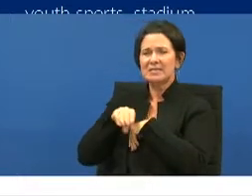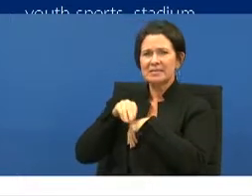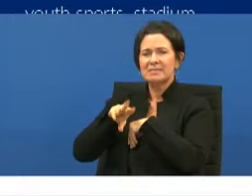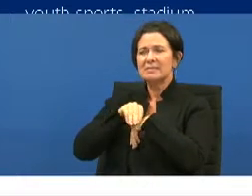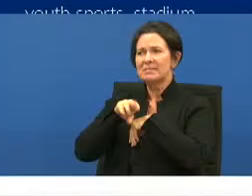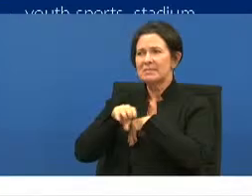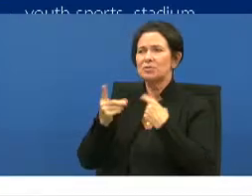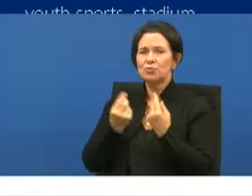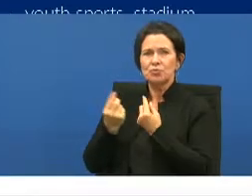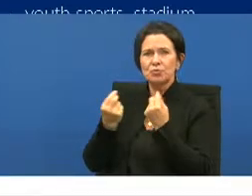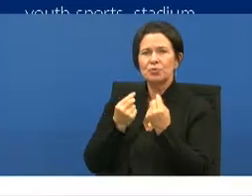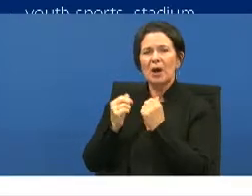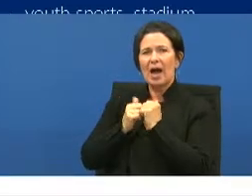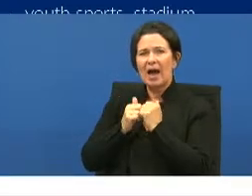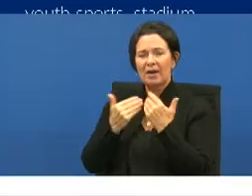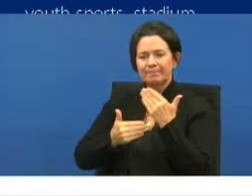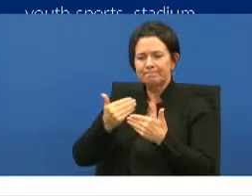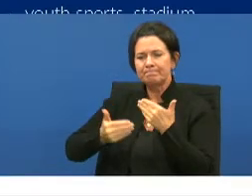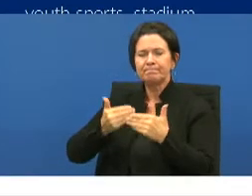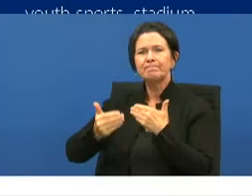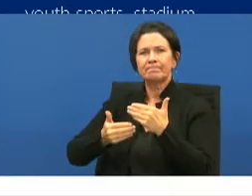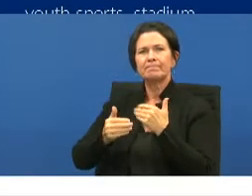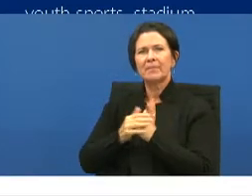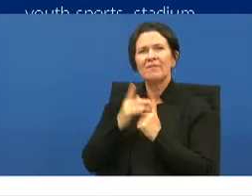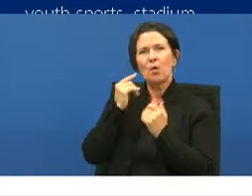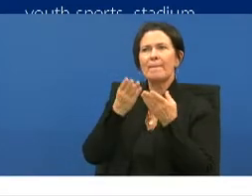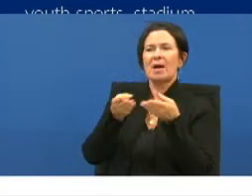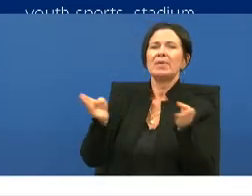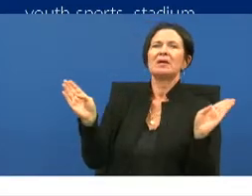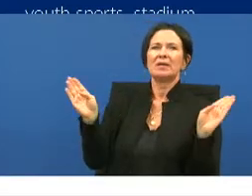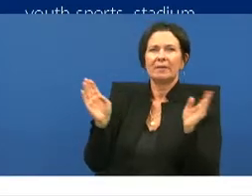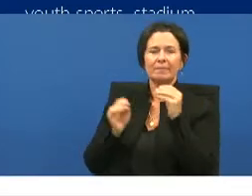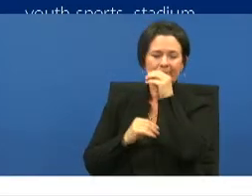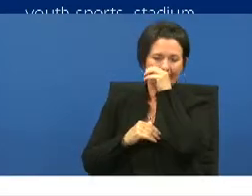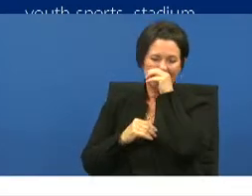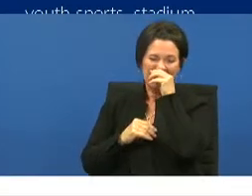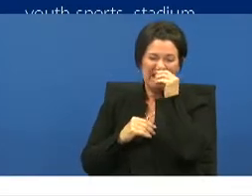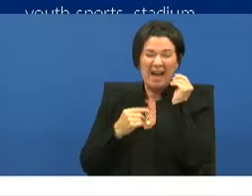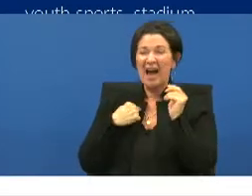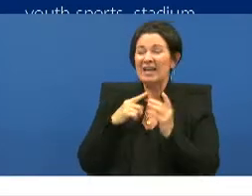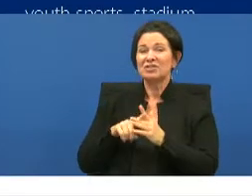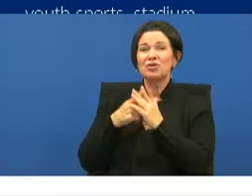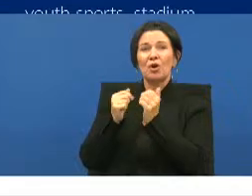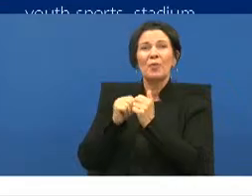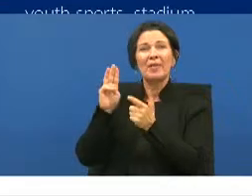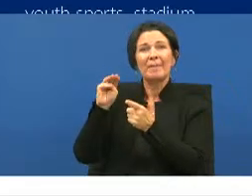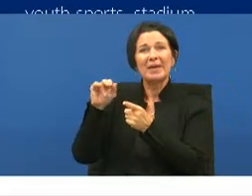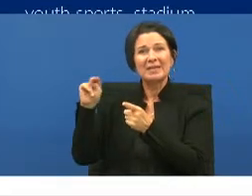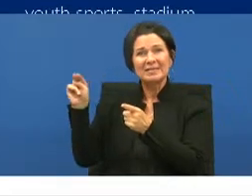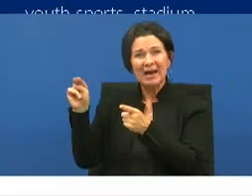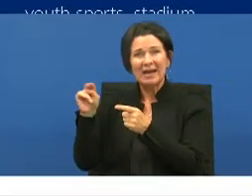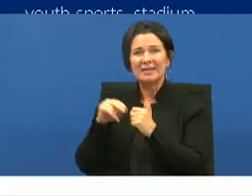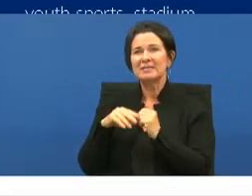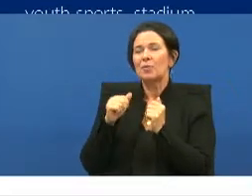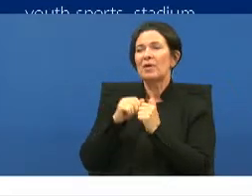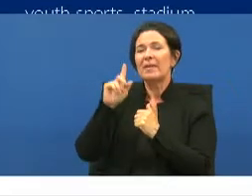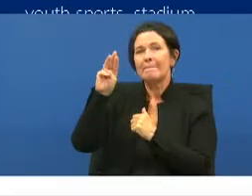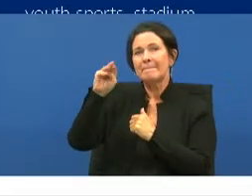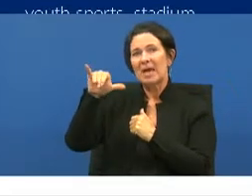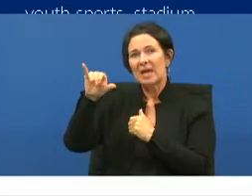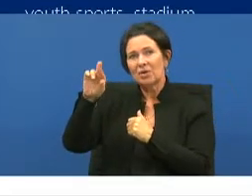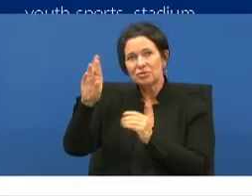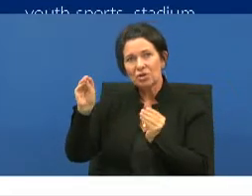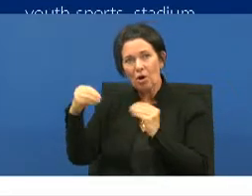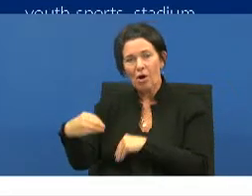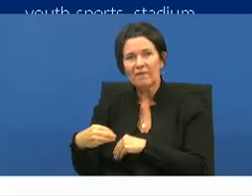public-private partnerships and public-public ventures. I started off at the City of Indianapolis, local public improvement bond bank, and the mayor's office,